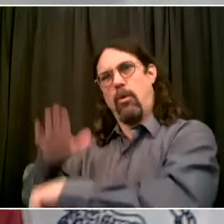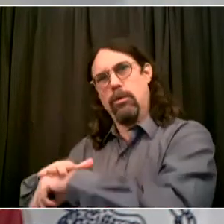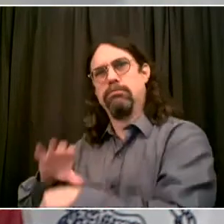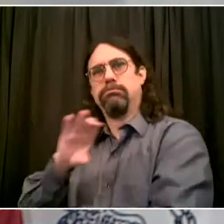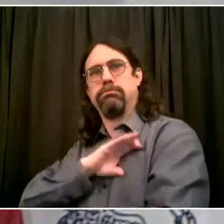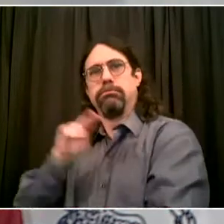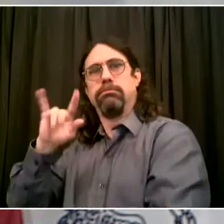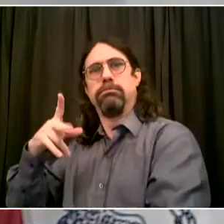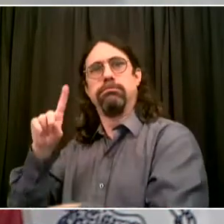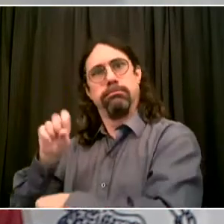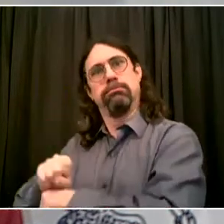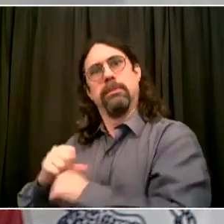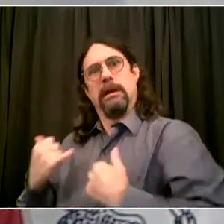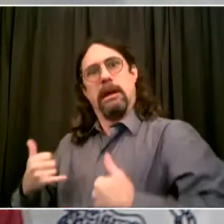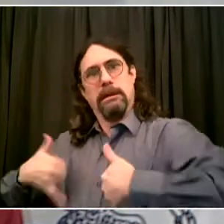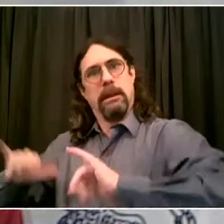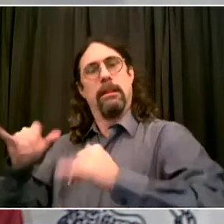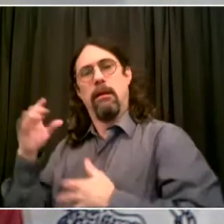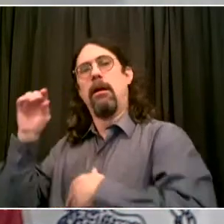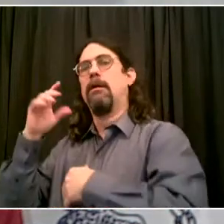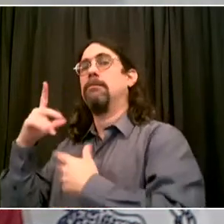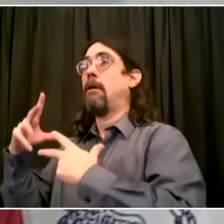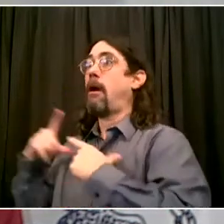Hi, good morning. How are you, Ariana?